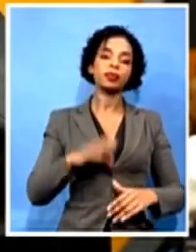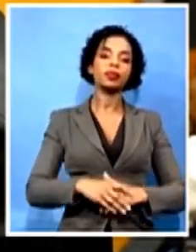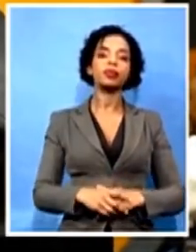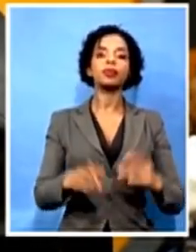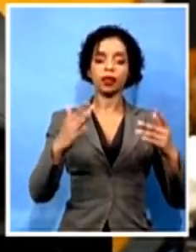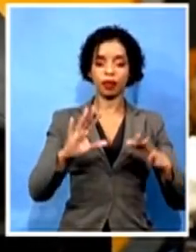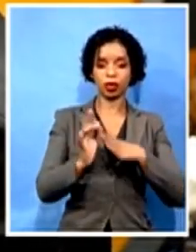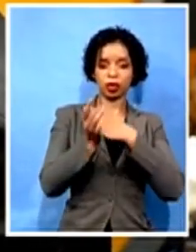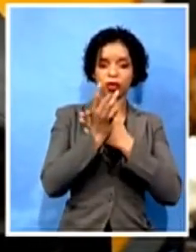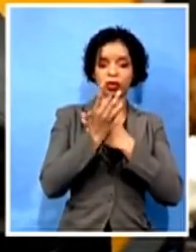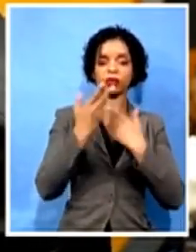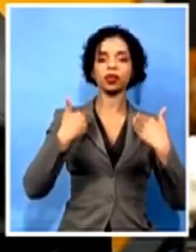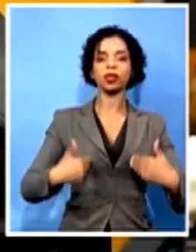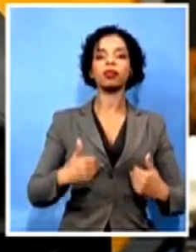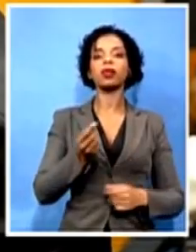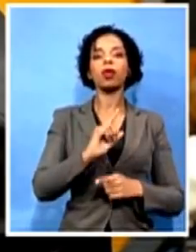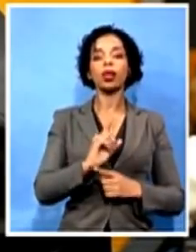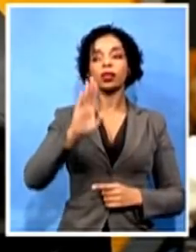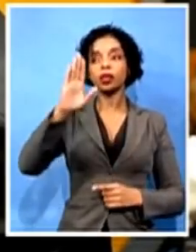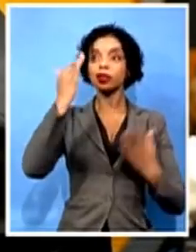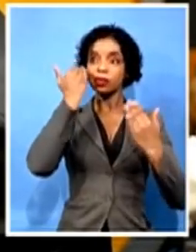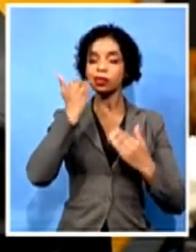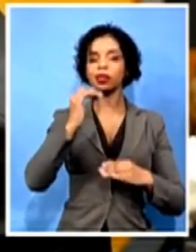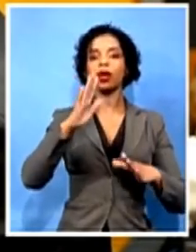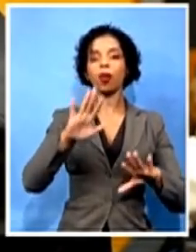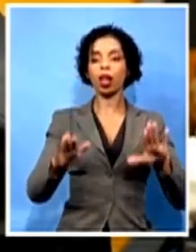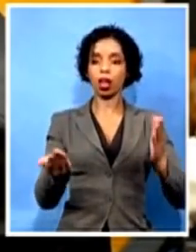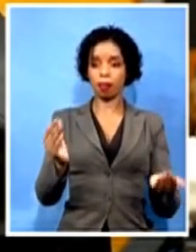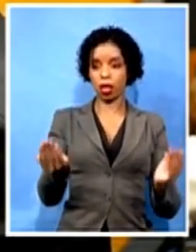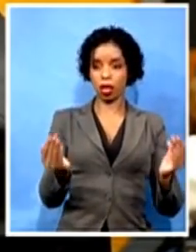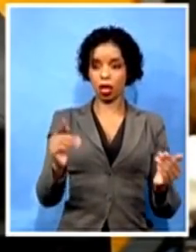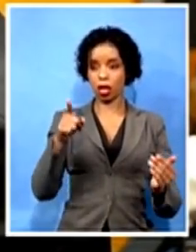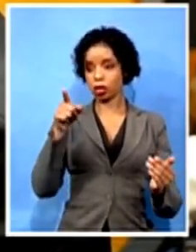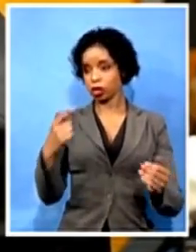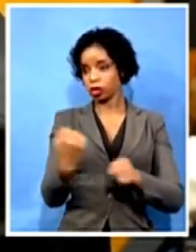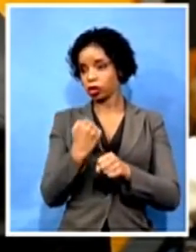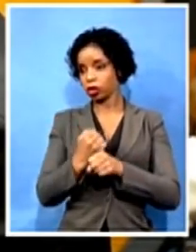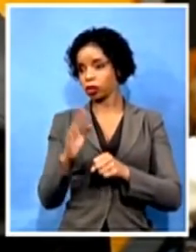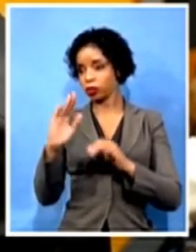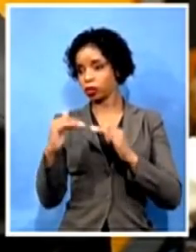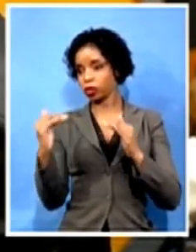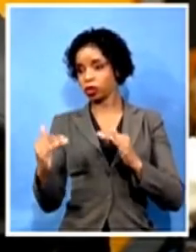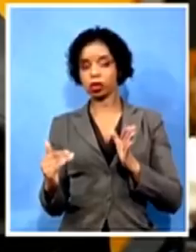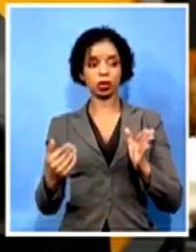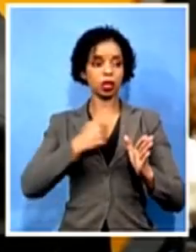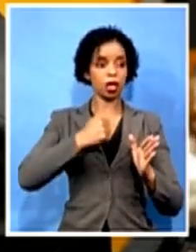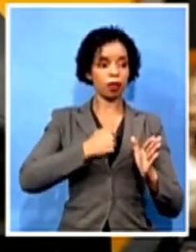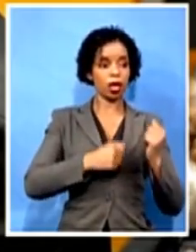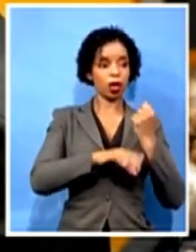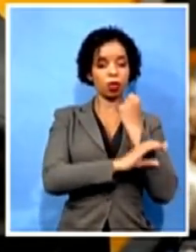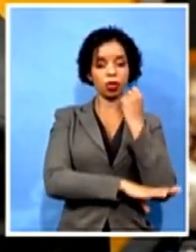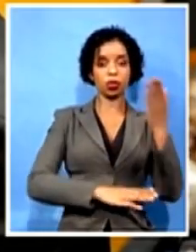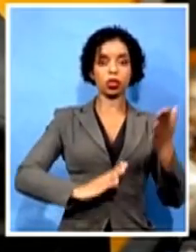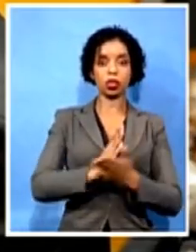of the administration of justice against my constitutional rights to be released on bail and to my right to privacy and freedom. I'm setting out